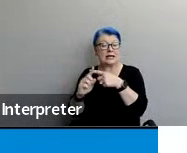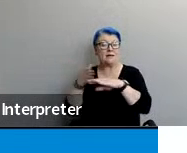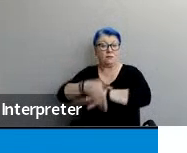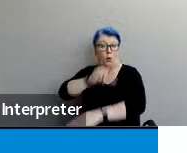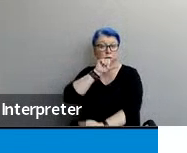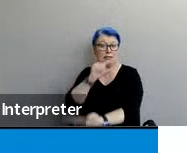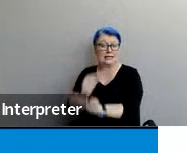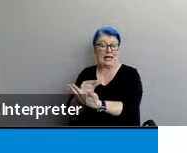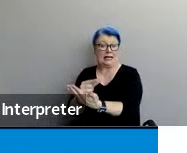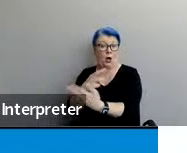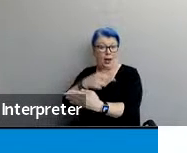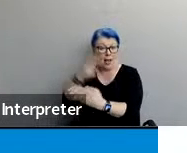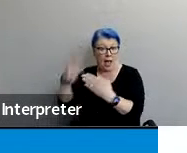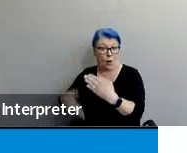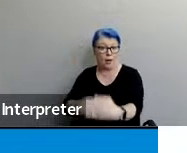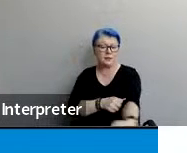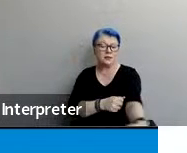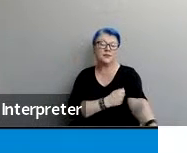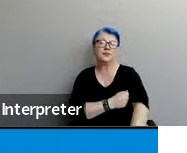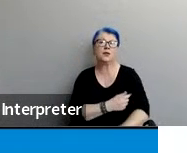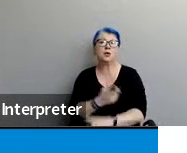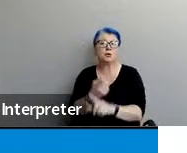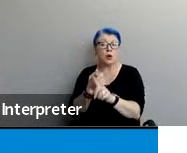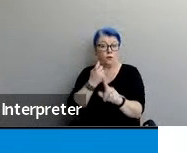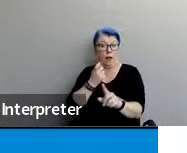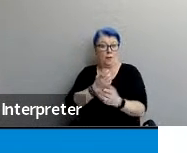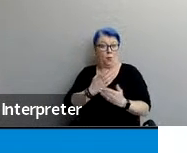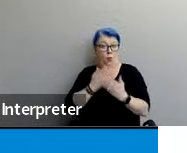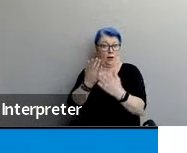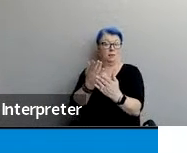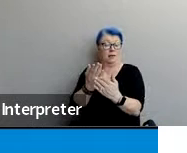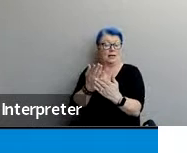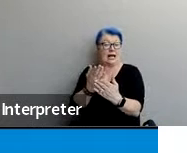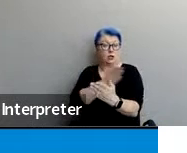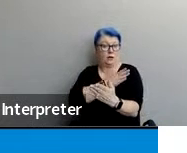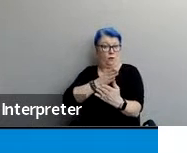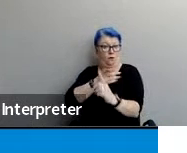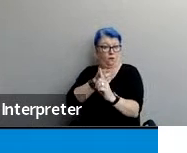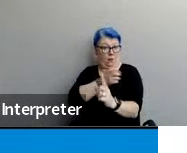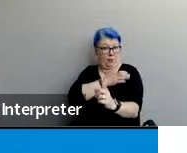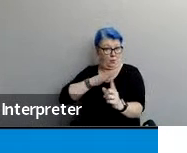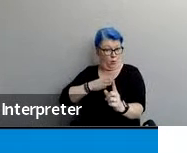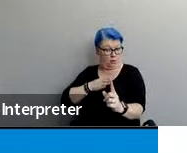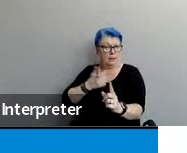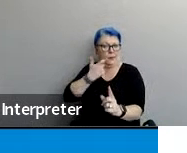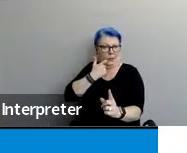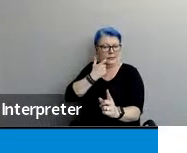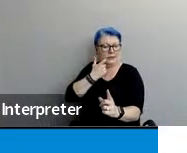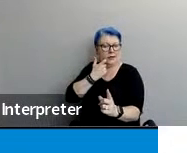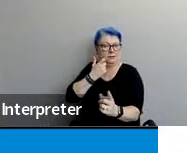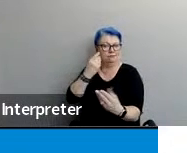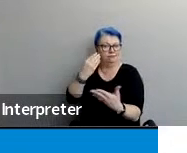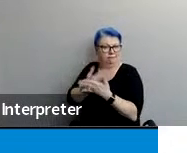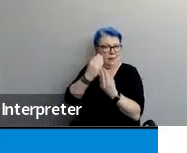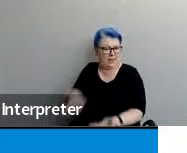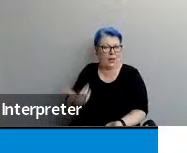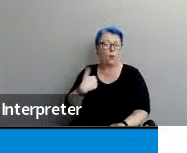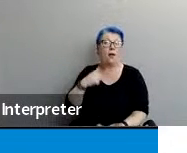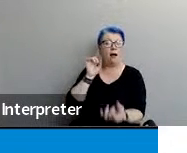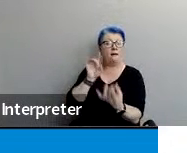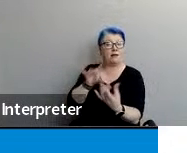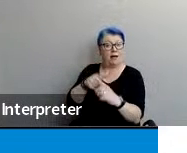outcomes. Upon the recommendation from the board at our last update, we did get feedback on